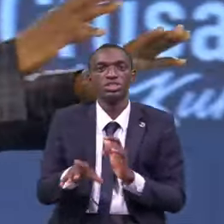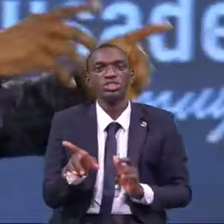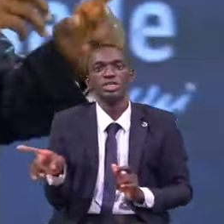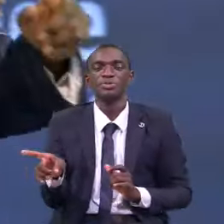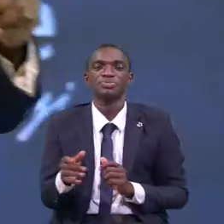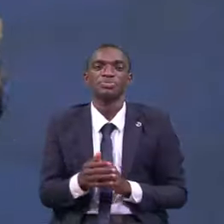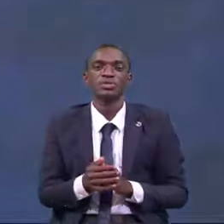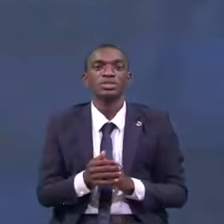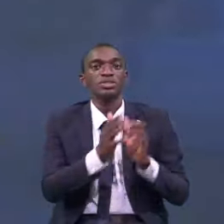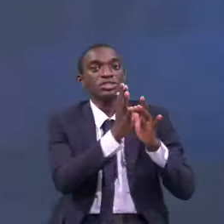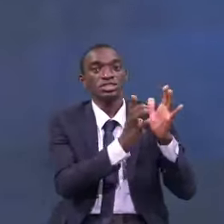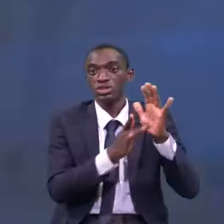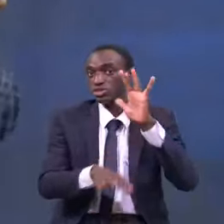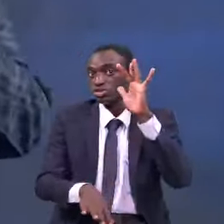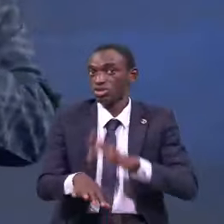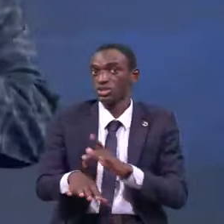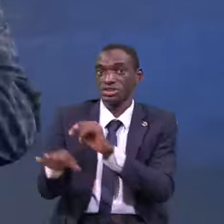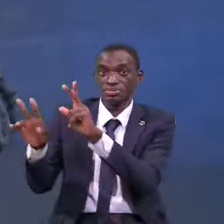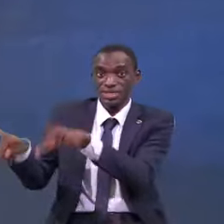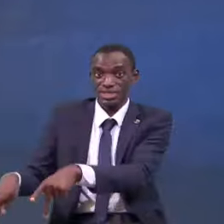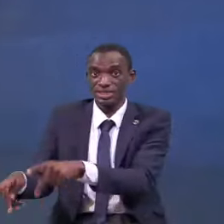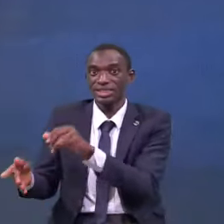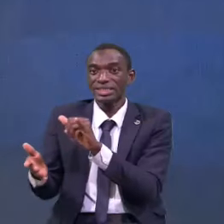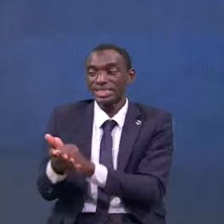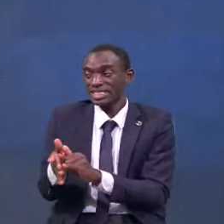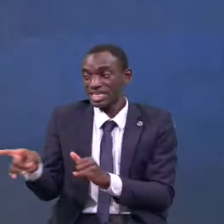He touched the person that beseeched him.